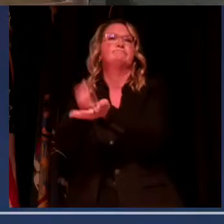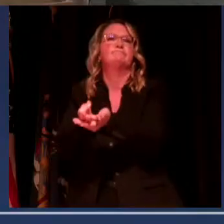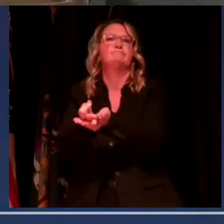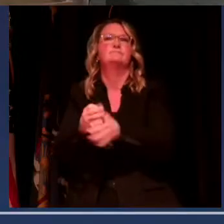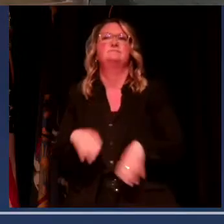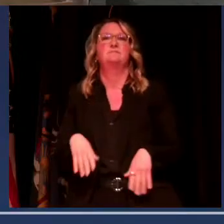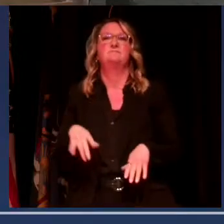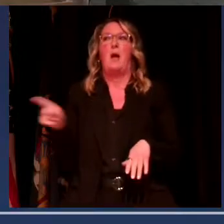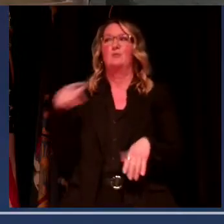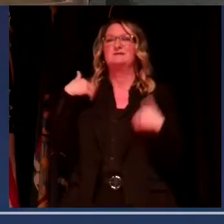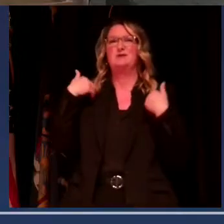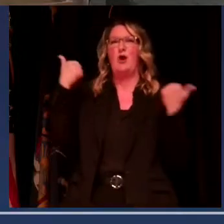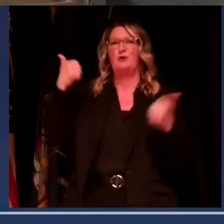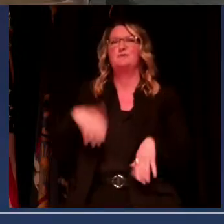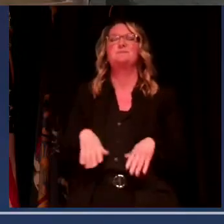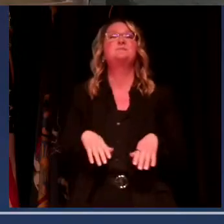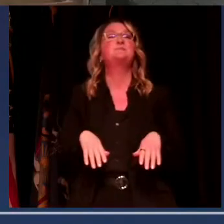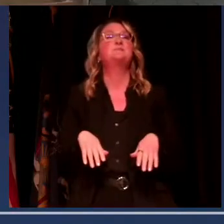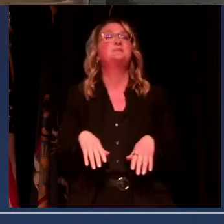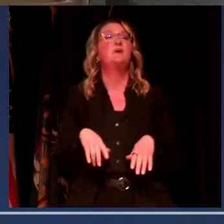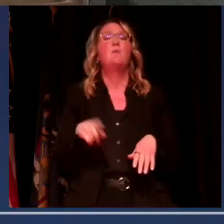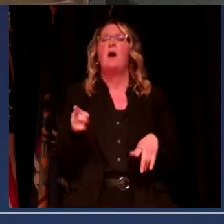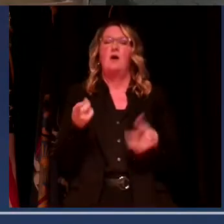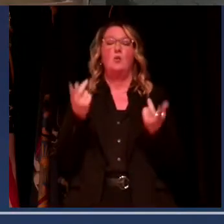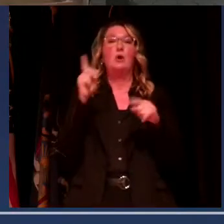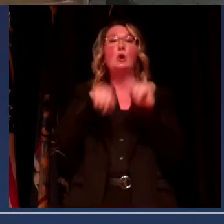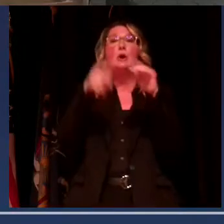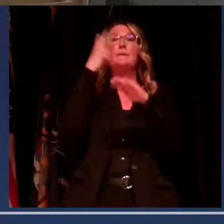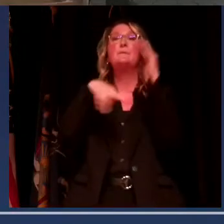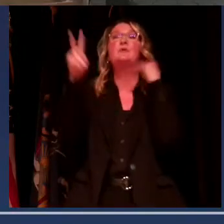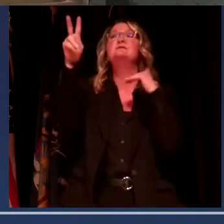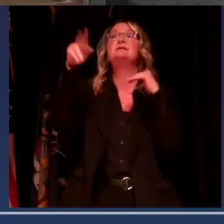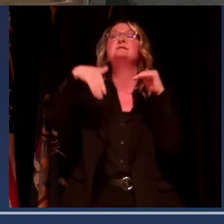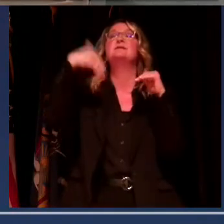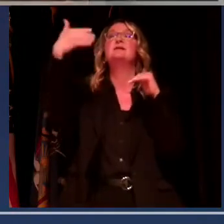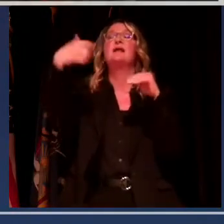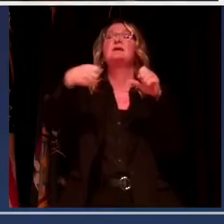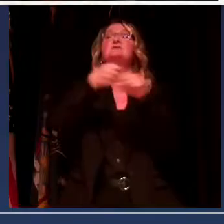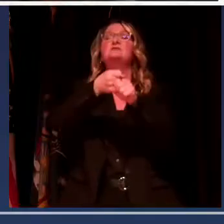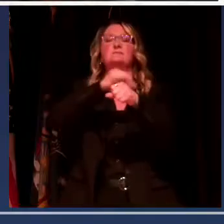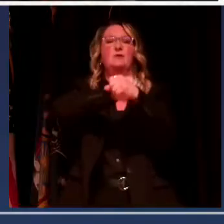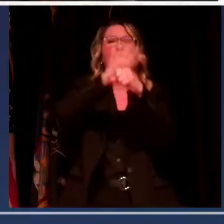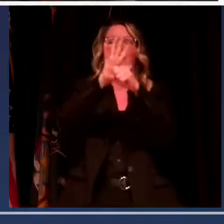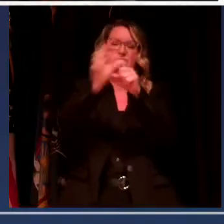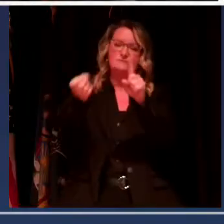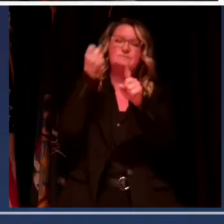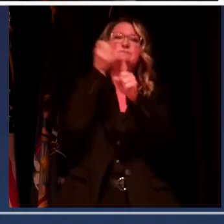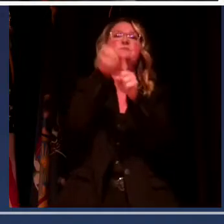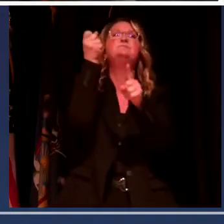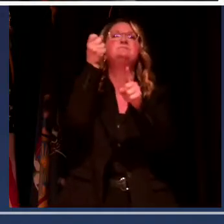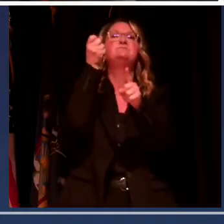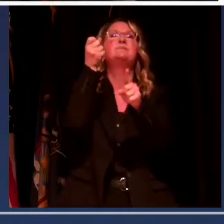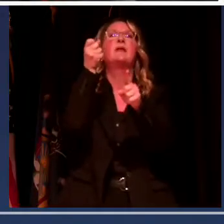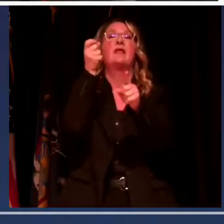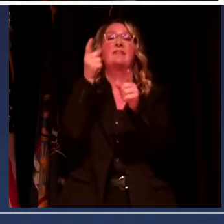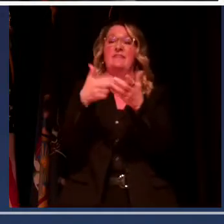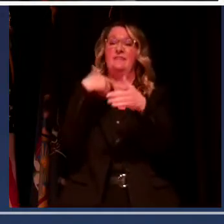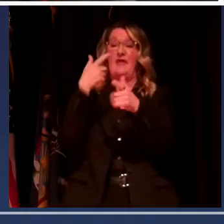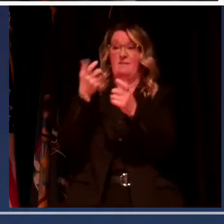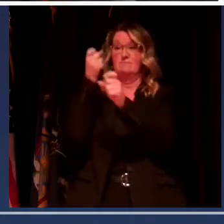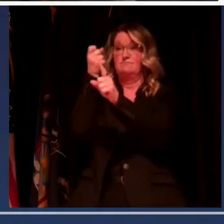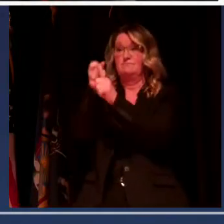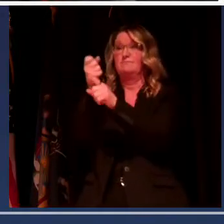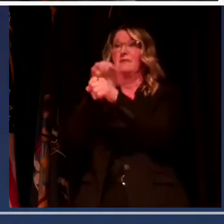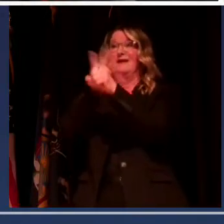younger. What we could not foresee was within the next year, the COVID pandemic would strike, and following the pandemic's